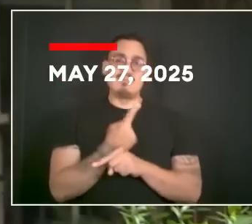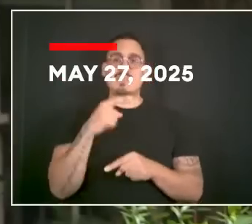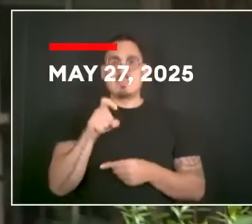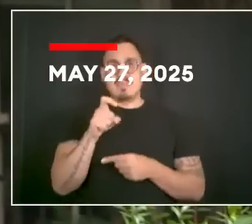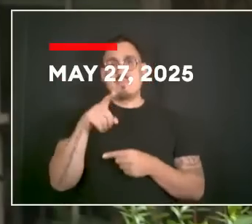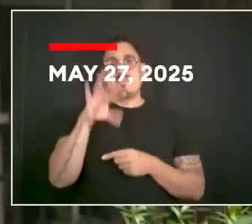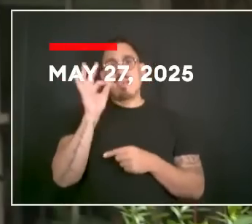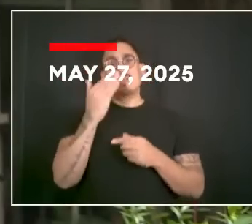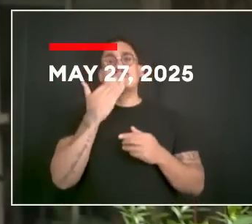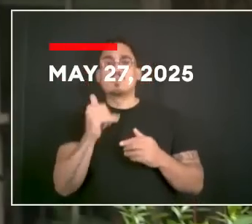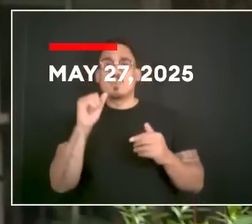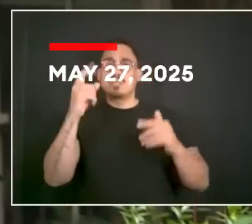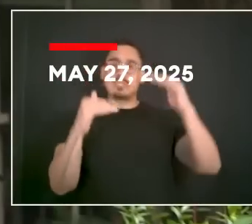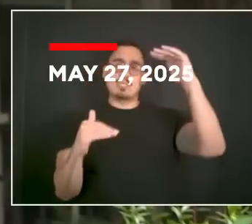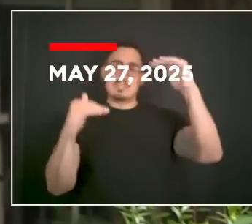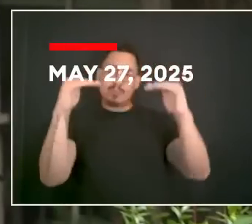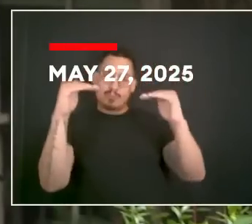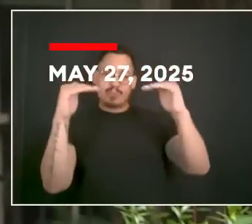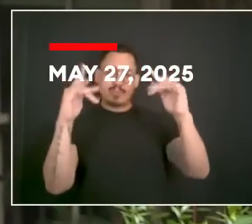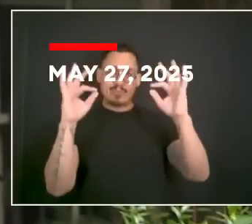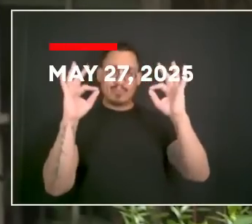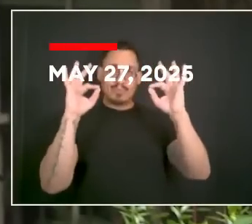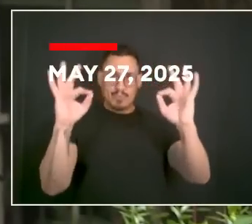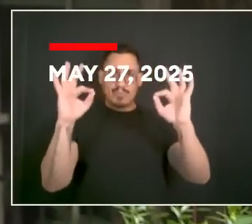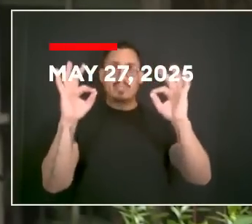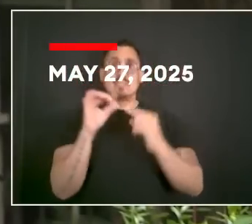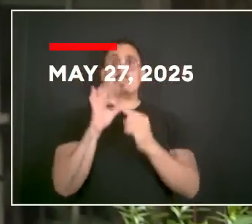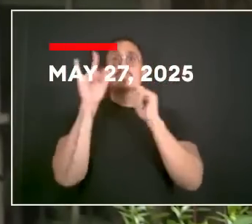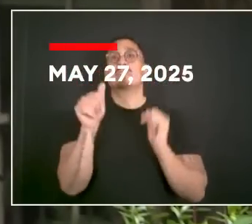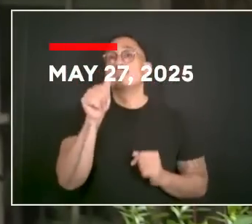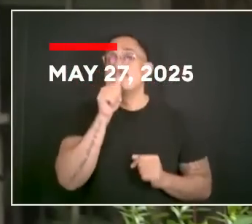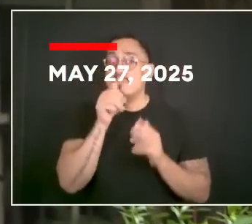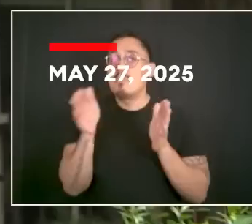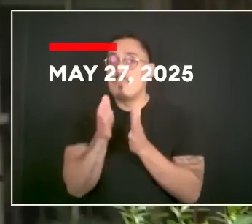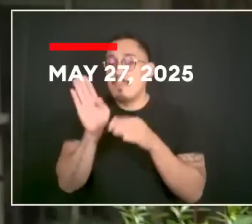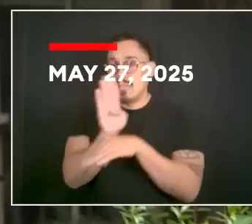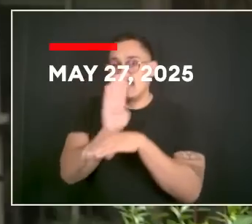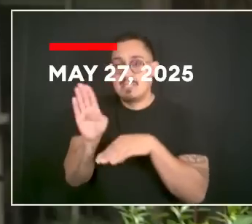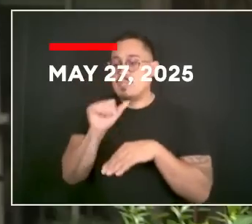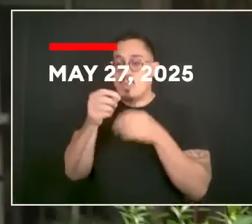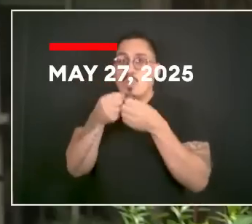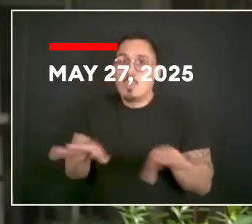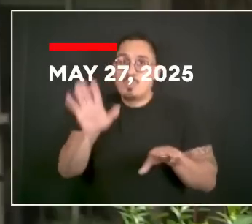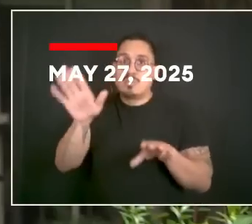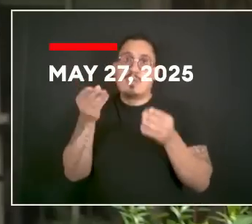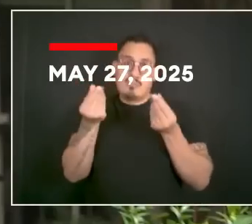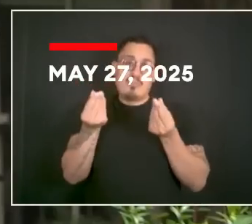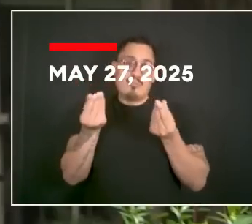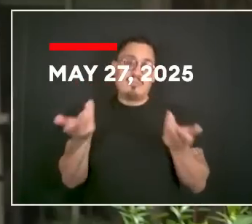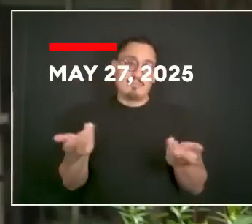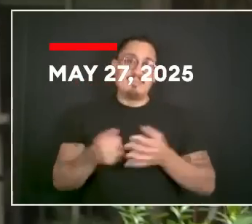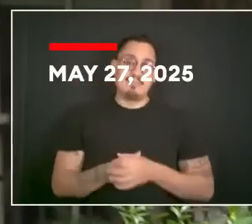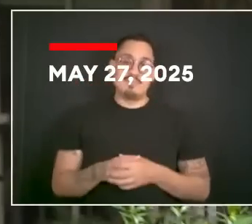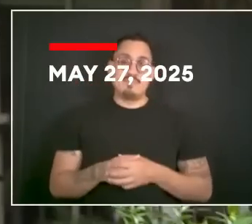for small property owners, that they don't lose their properties. And that's the role of the Rent Guideline Board, hear